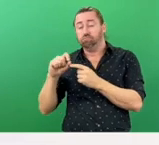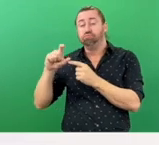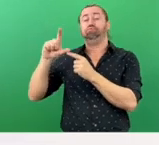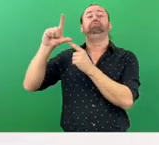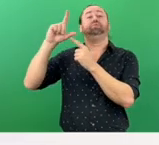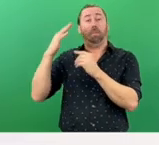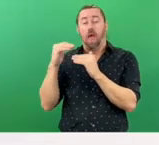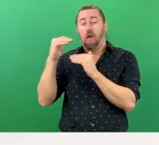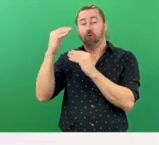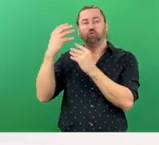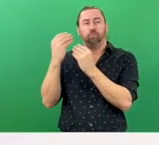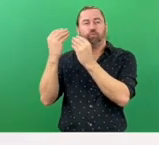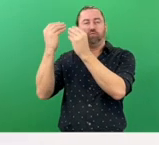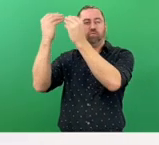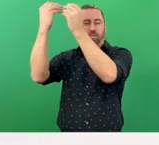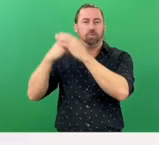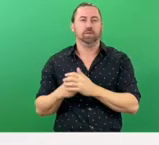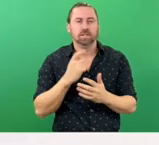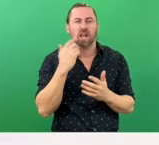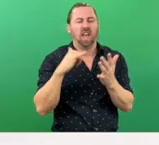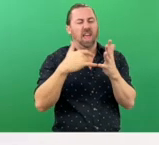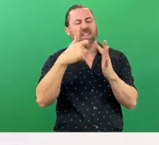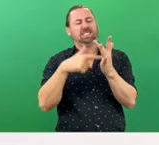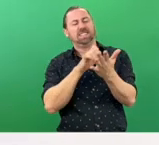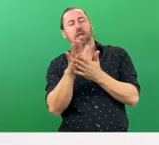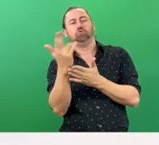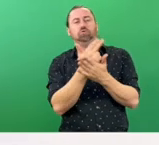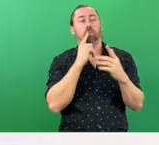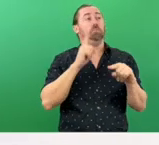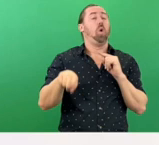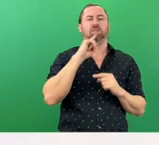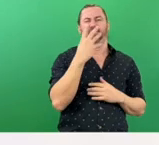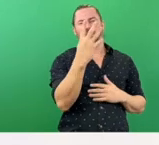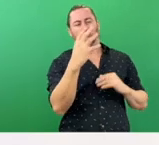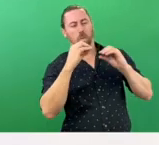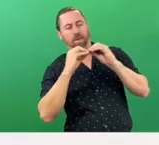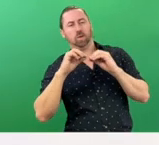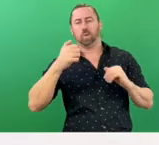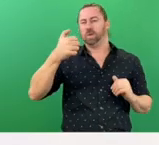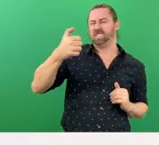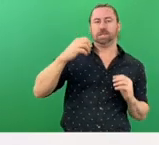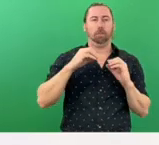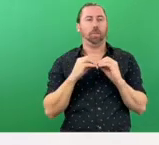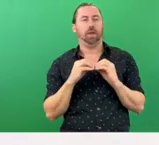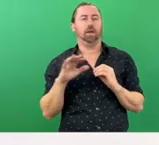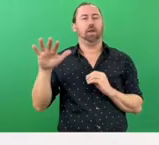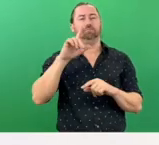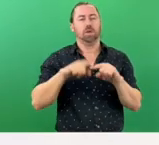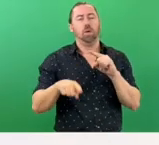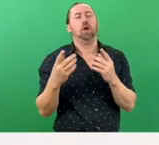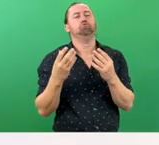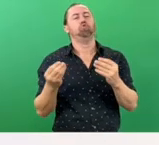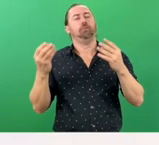and softer. You'll find in most sketch classes, artists will typically say they're using a 4B or a 6B. That's a